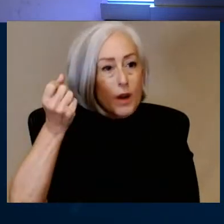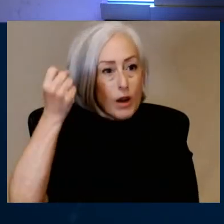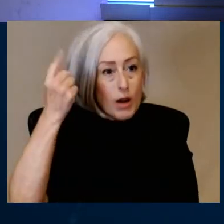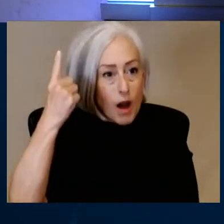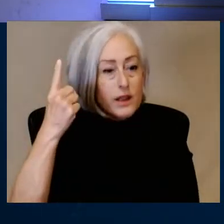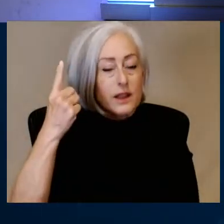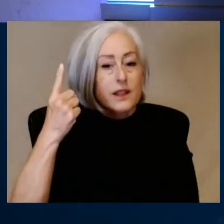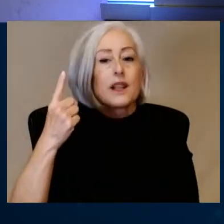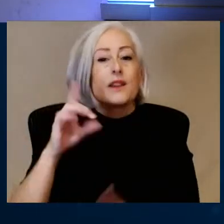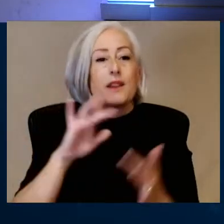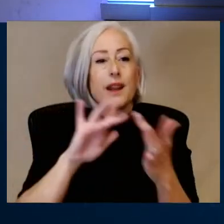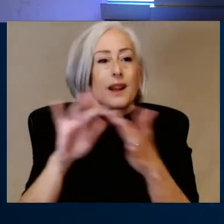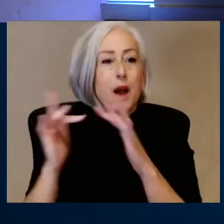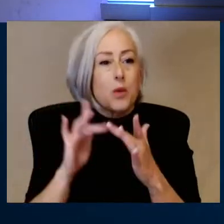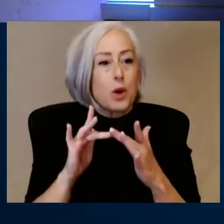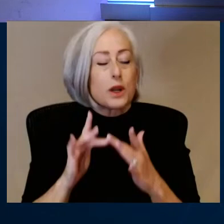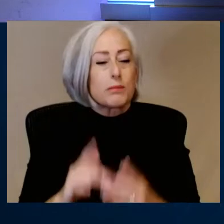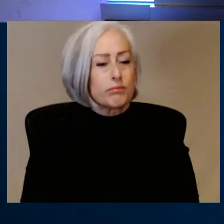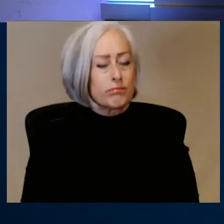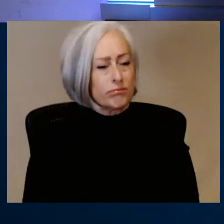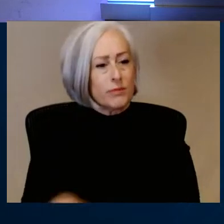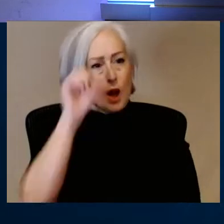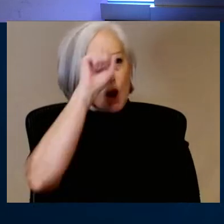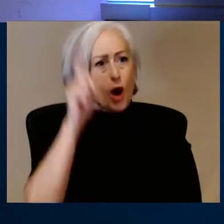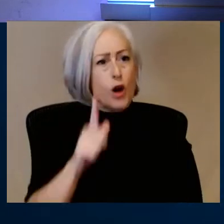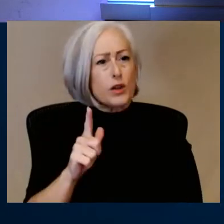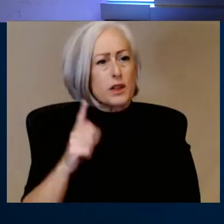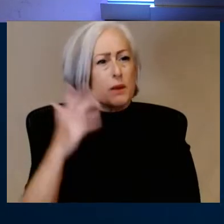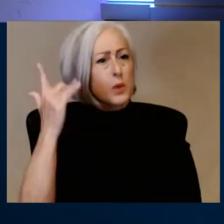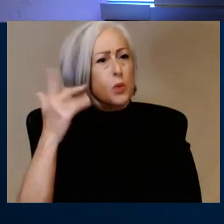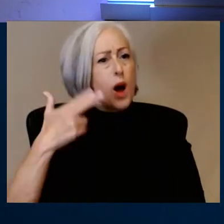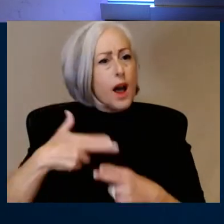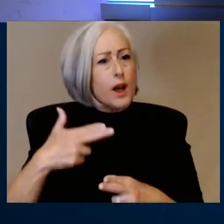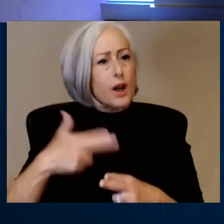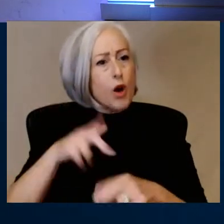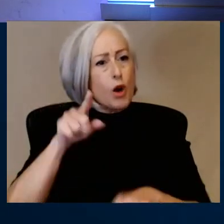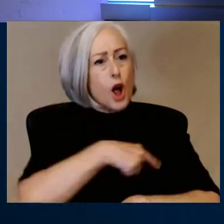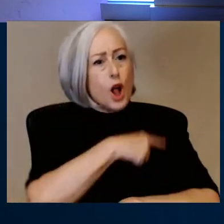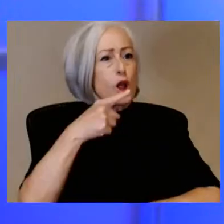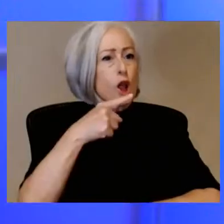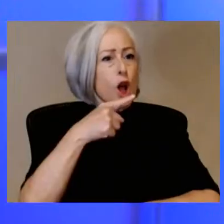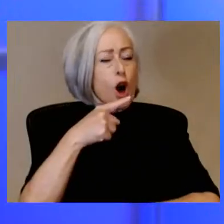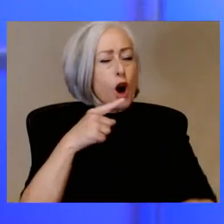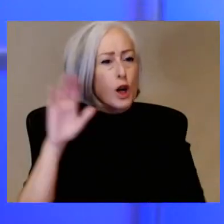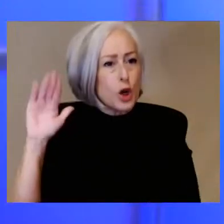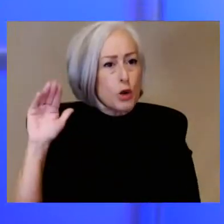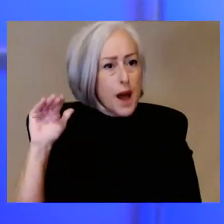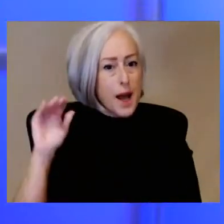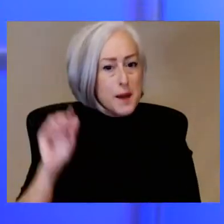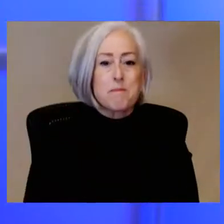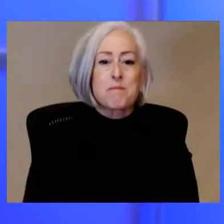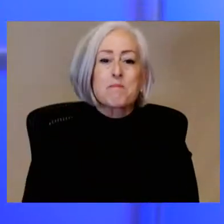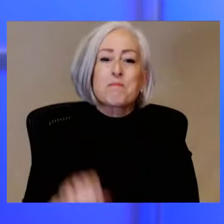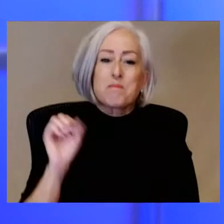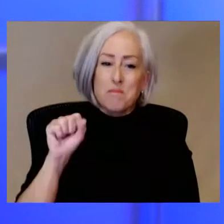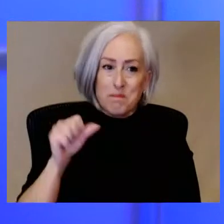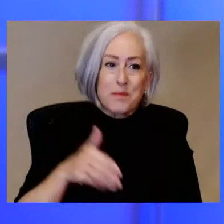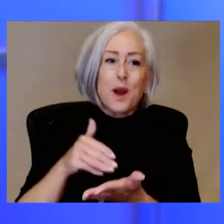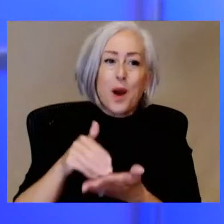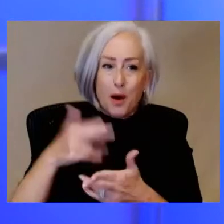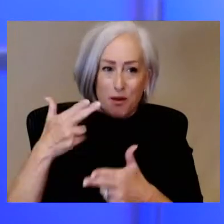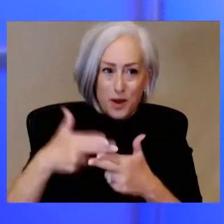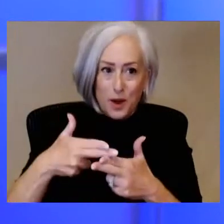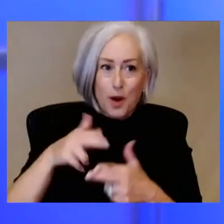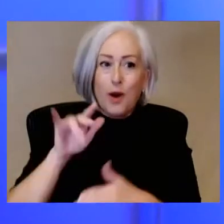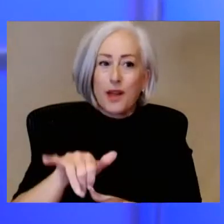why is Alzheimer's called the long goodbye, Dr. Burns? Yeah, well, it is often called that, especially